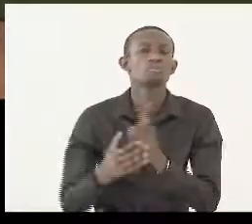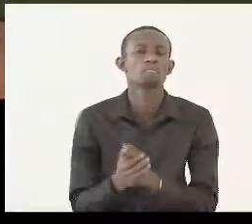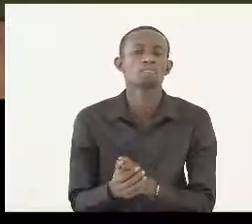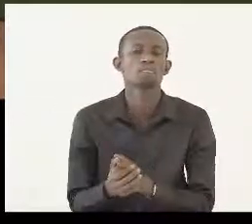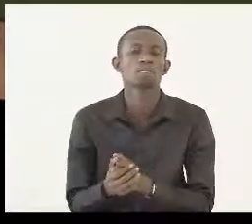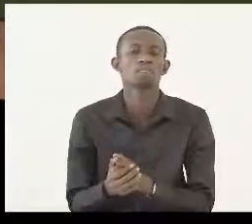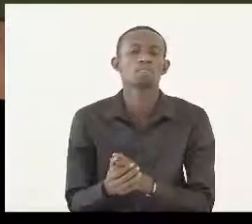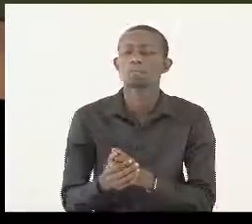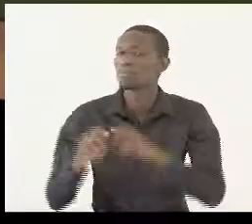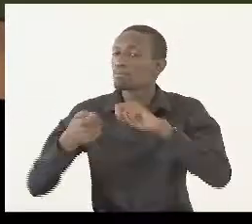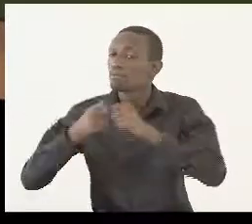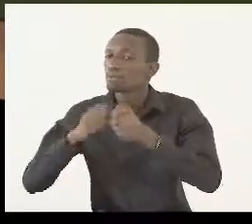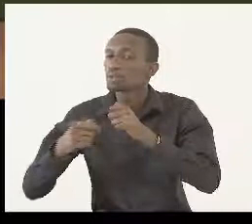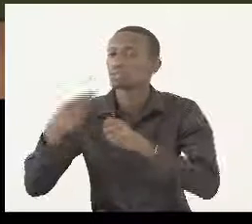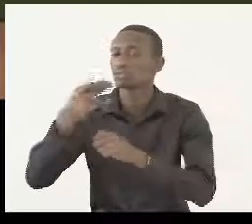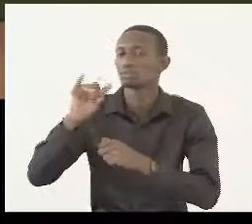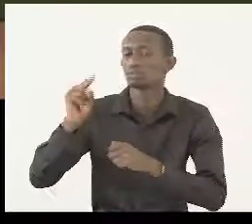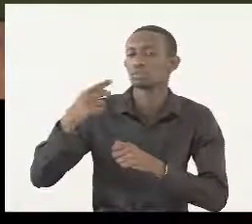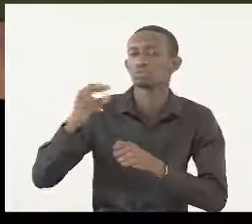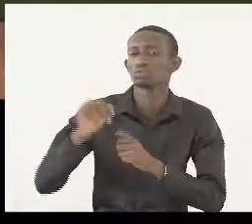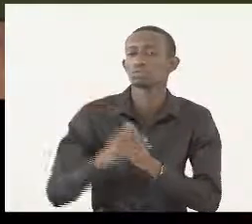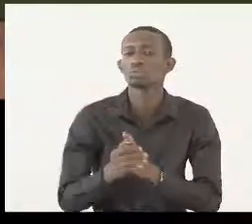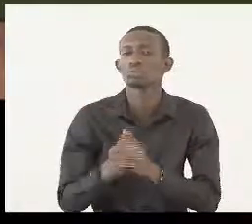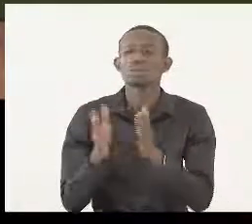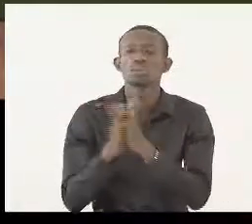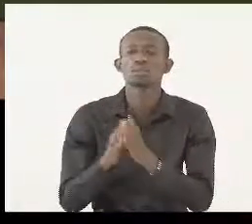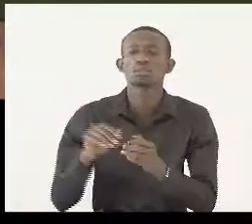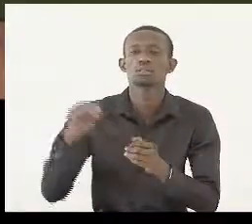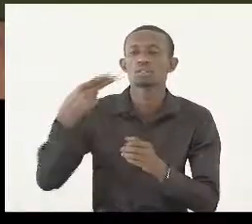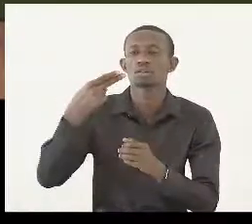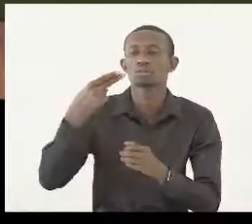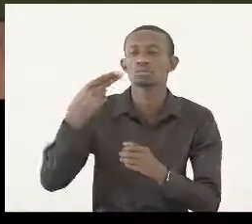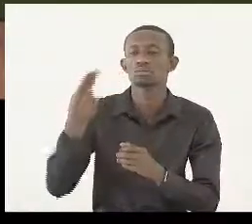the metal hydroxide with hydrogen gas.